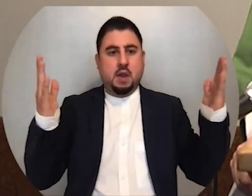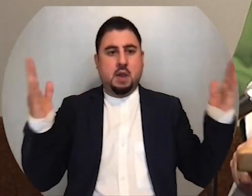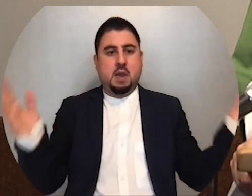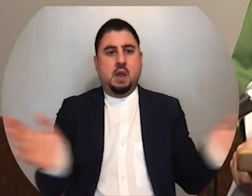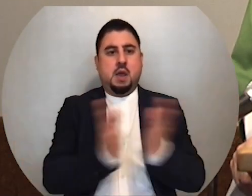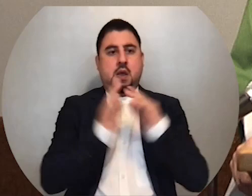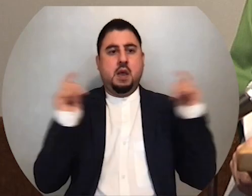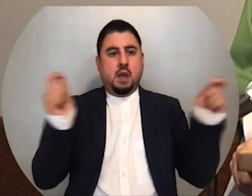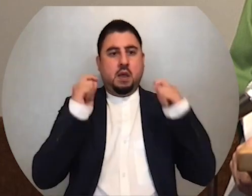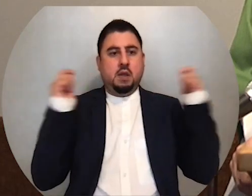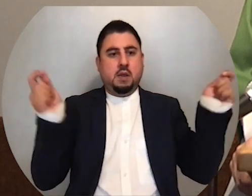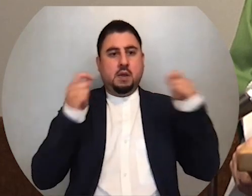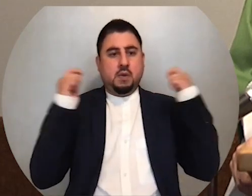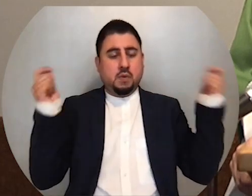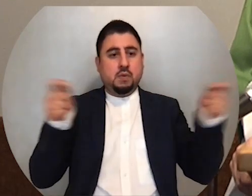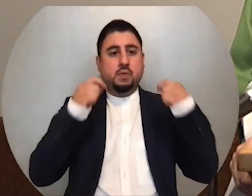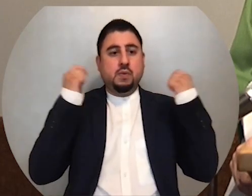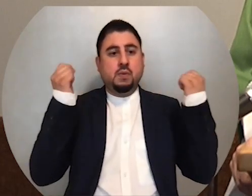alleluia.